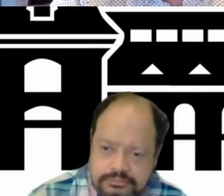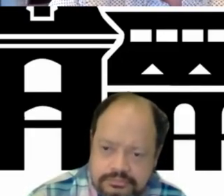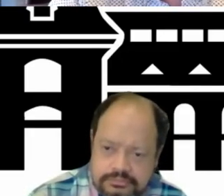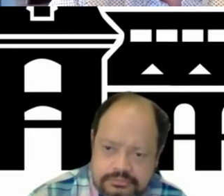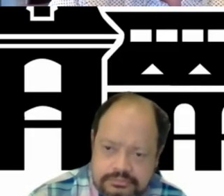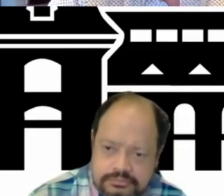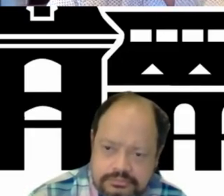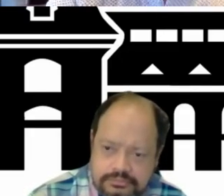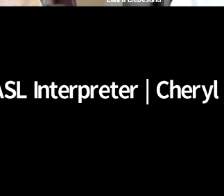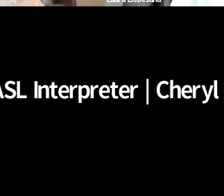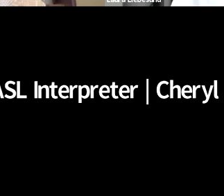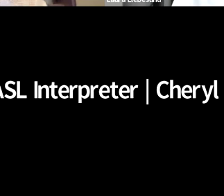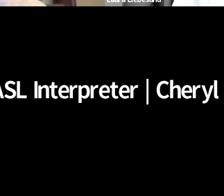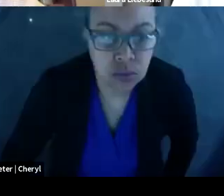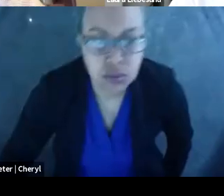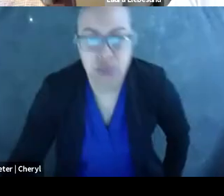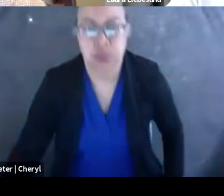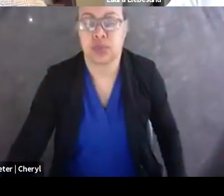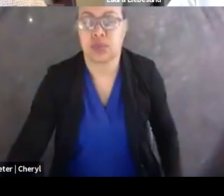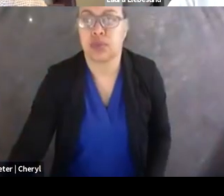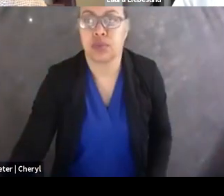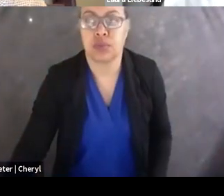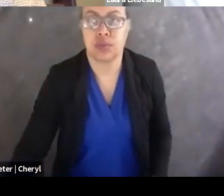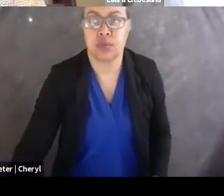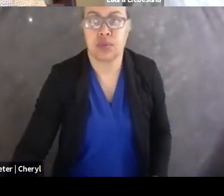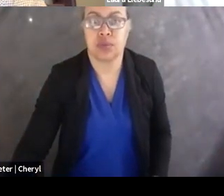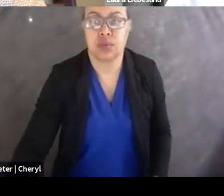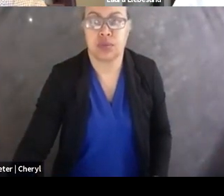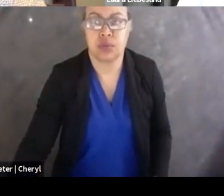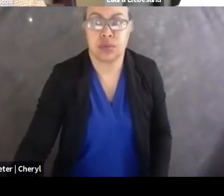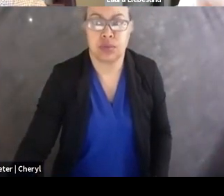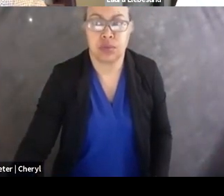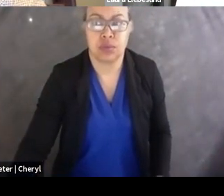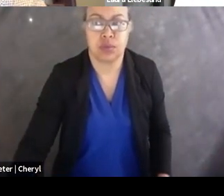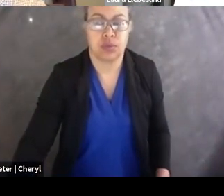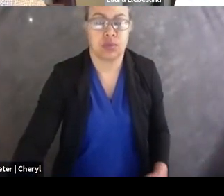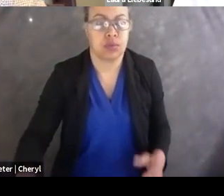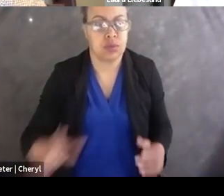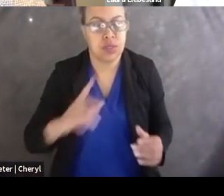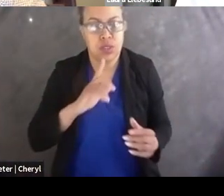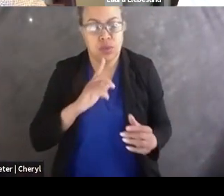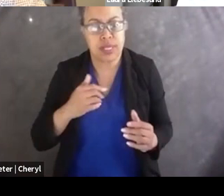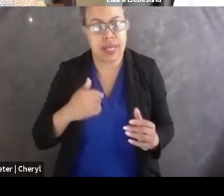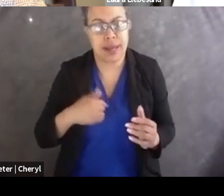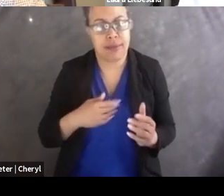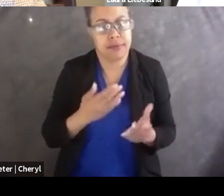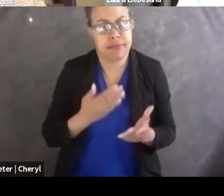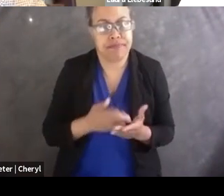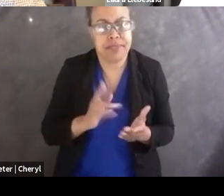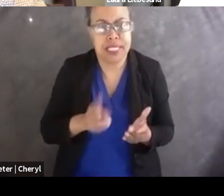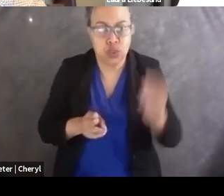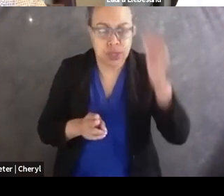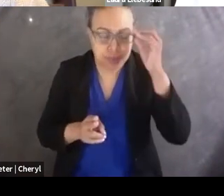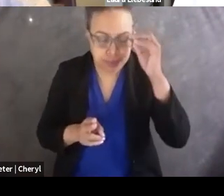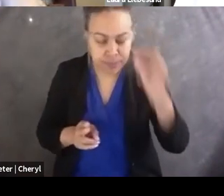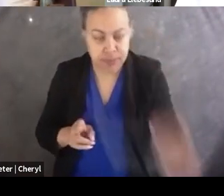So there really is a strong sense of community in the DC. In DC, in terms of being Black, working in